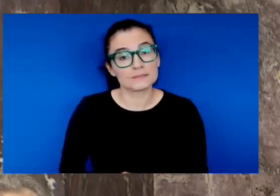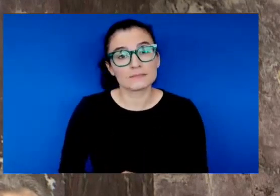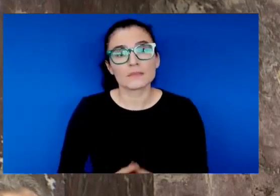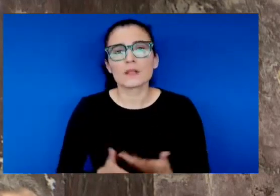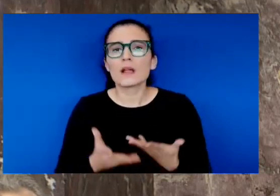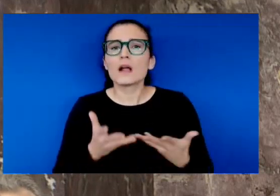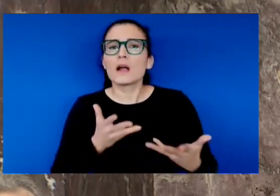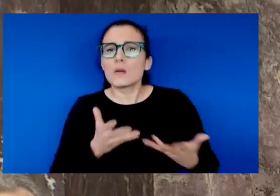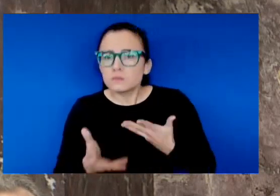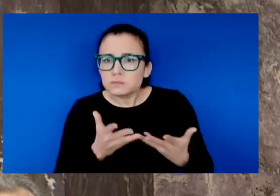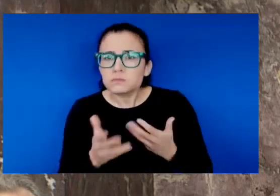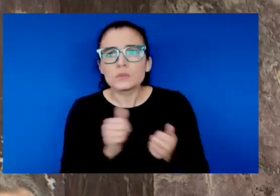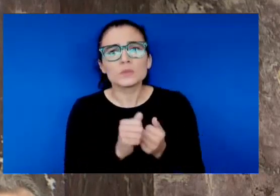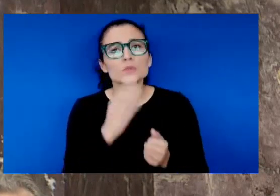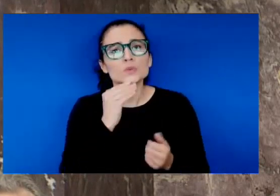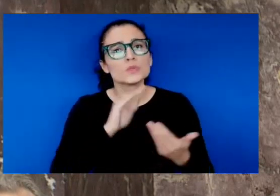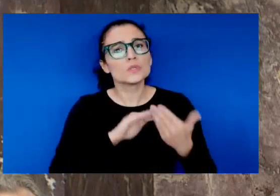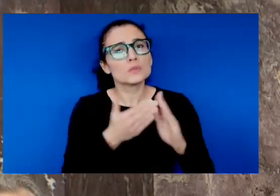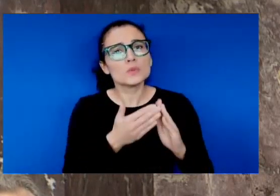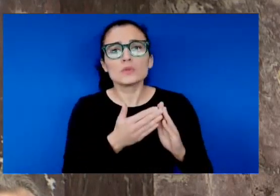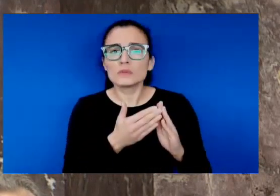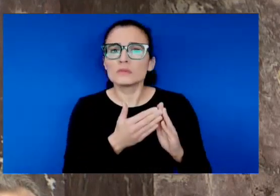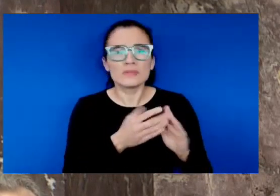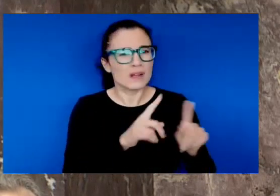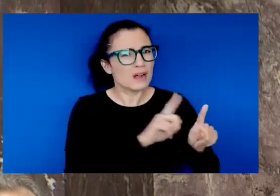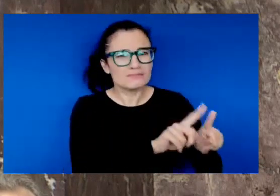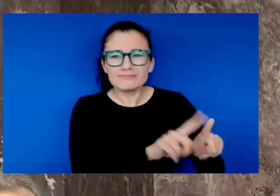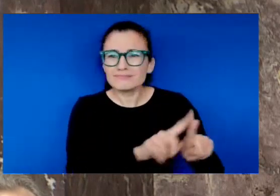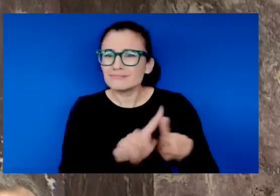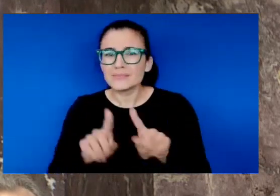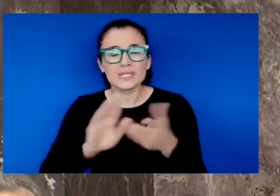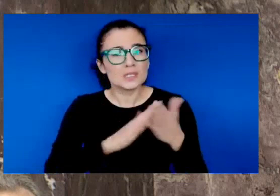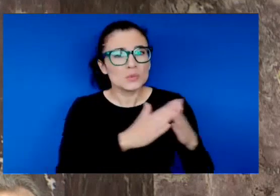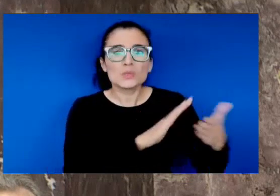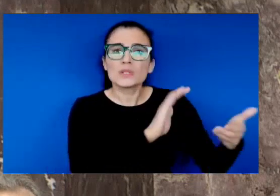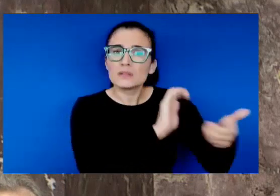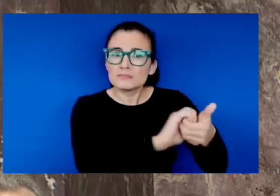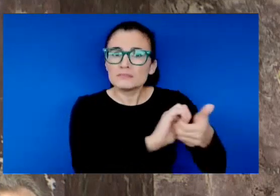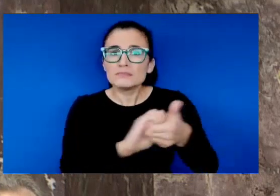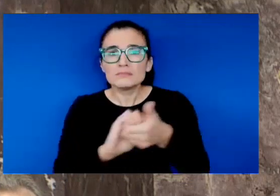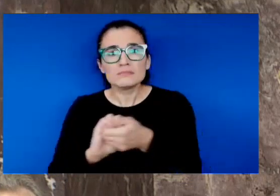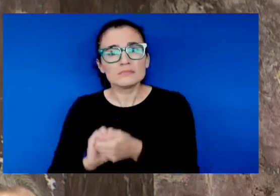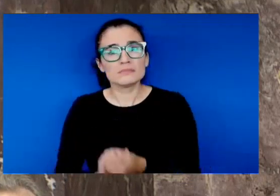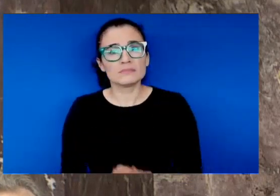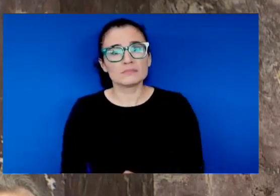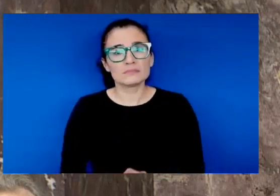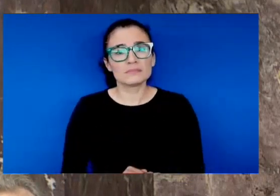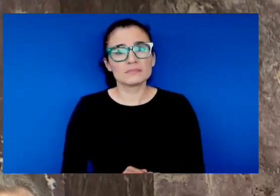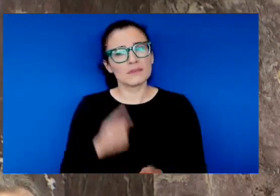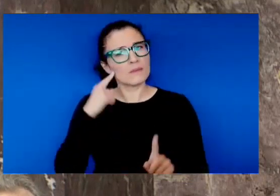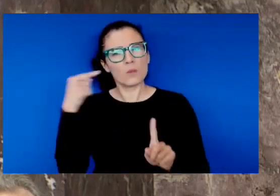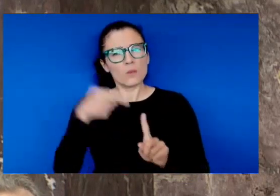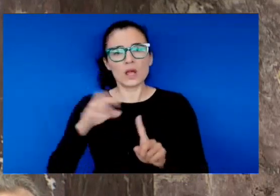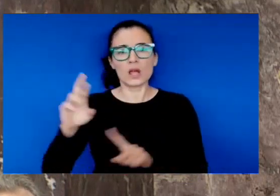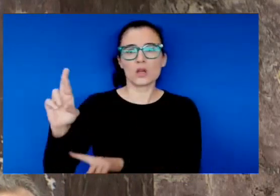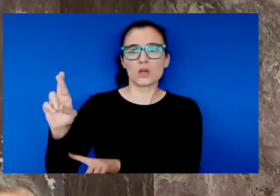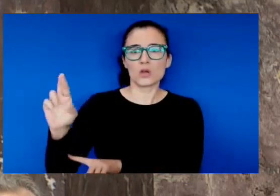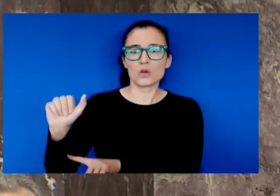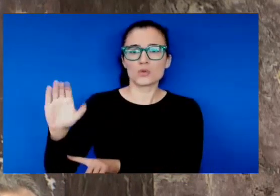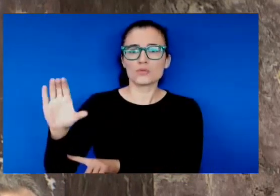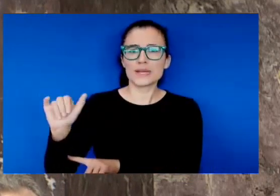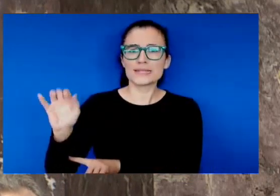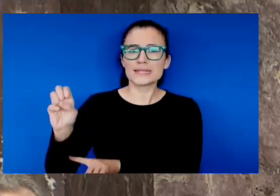address racism, to address anti-Semitism. In fact, we've been doing that work for years, Honourable Speaker, whether